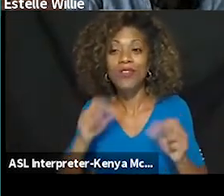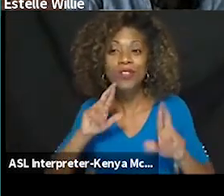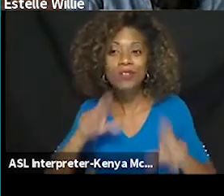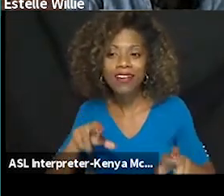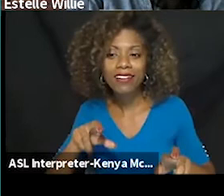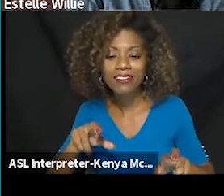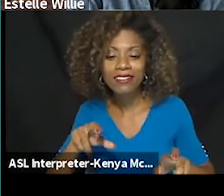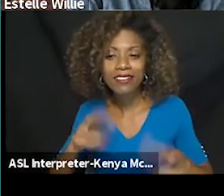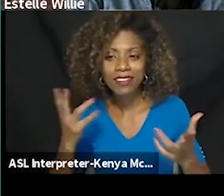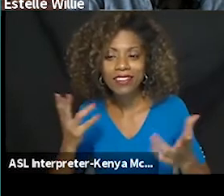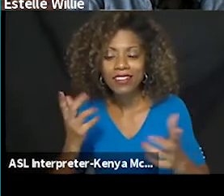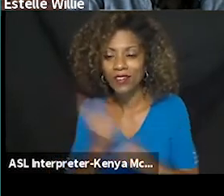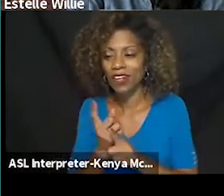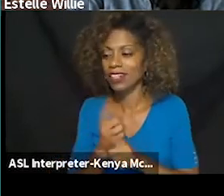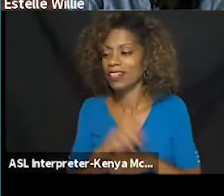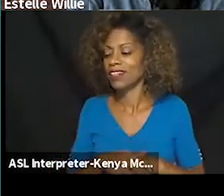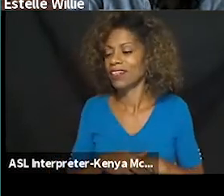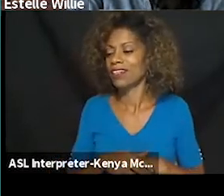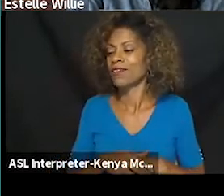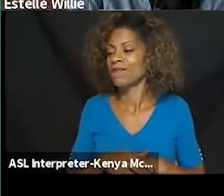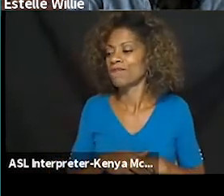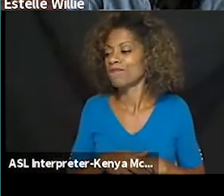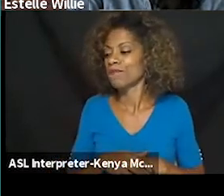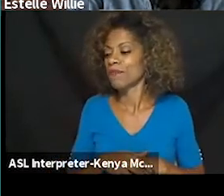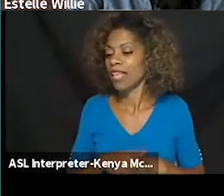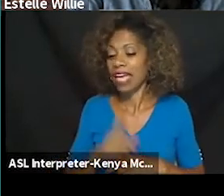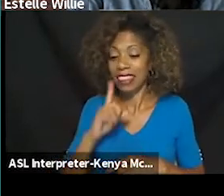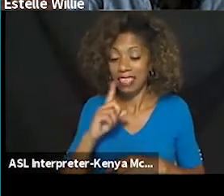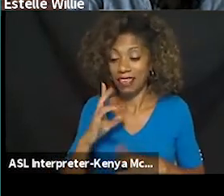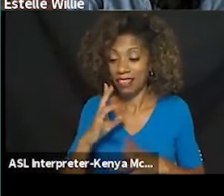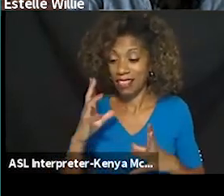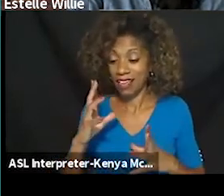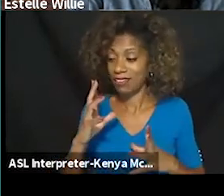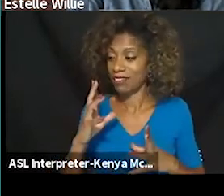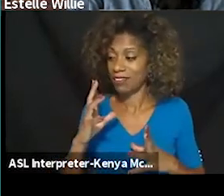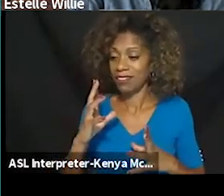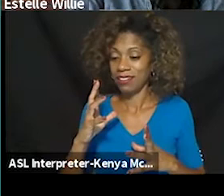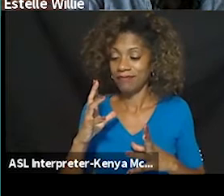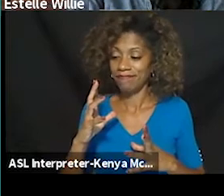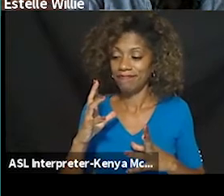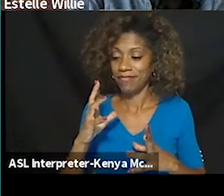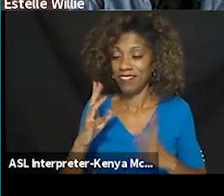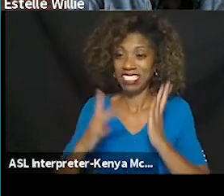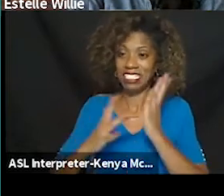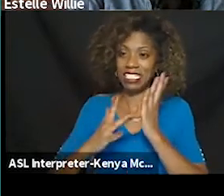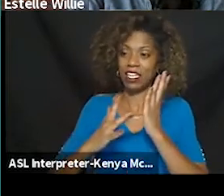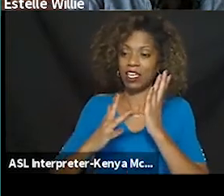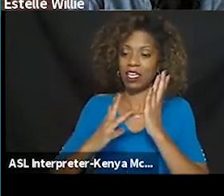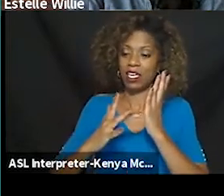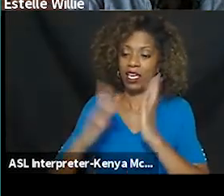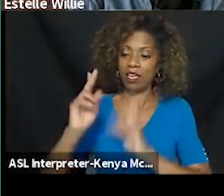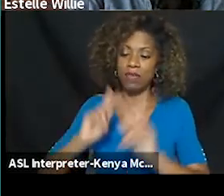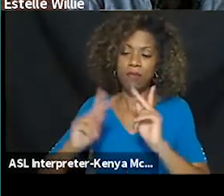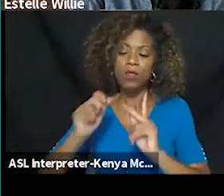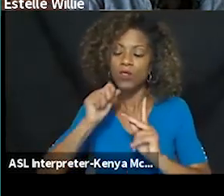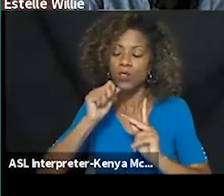I think a lot of the technical people don't really think about the value of communications